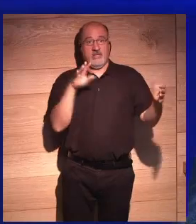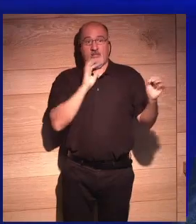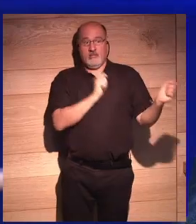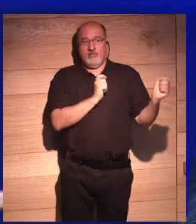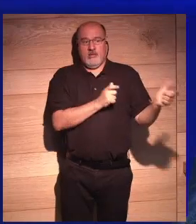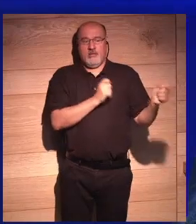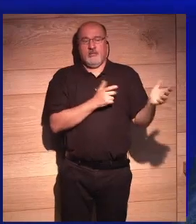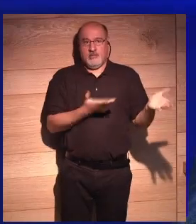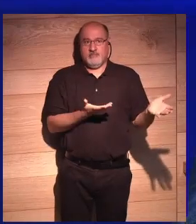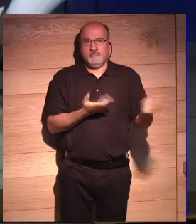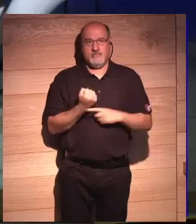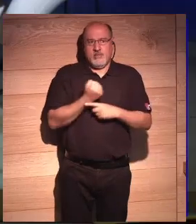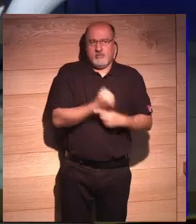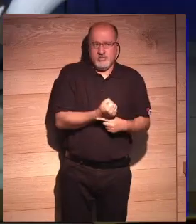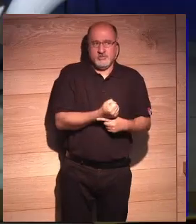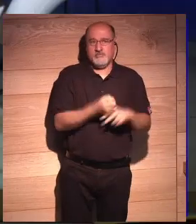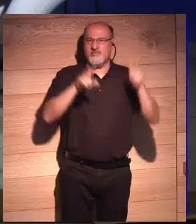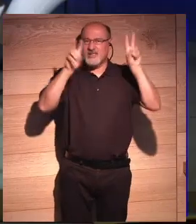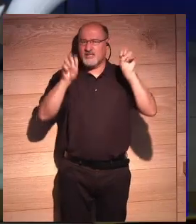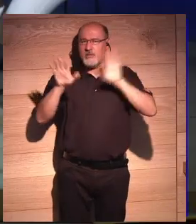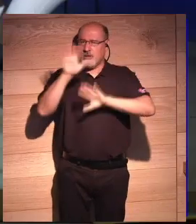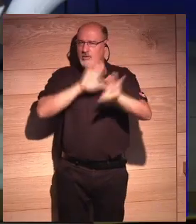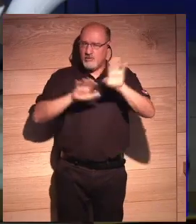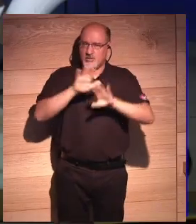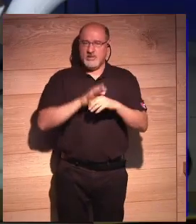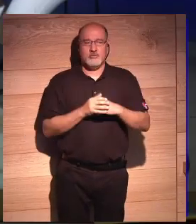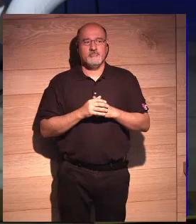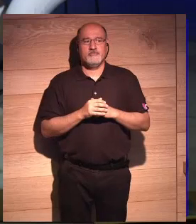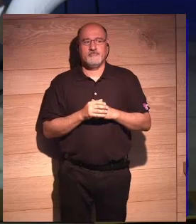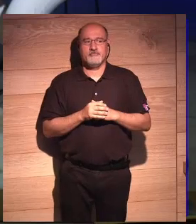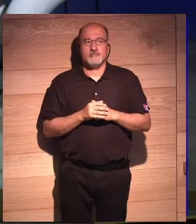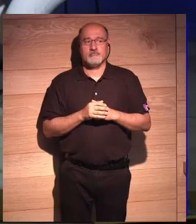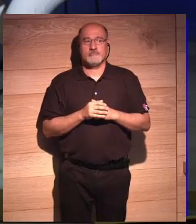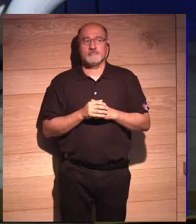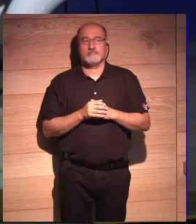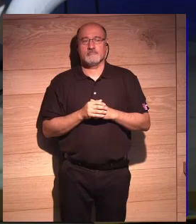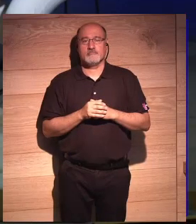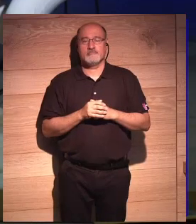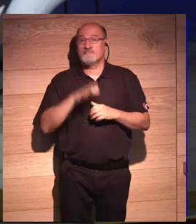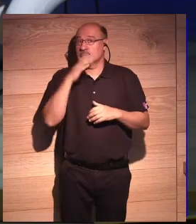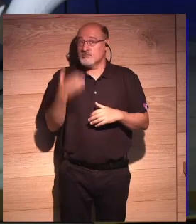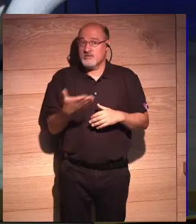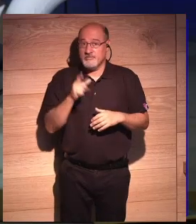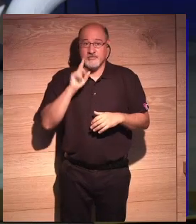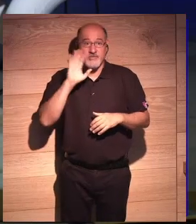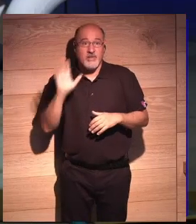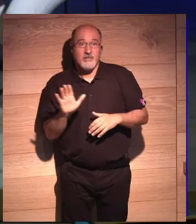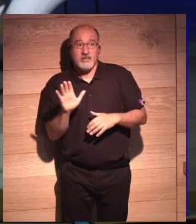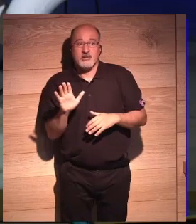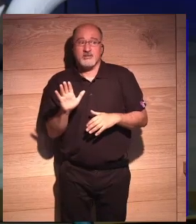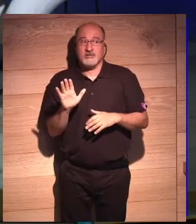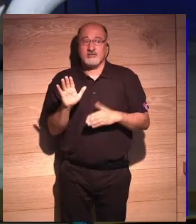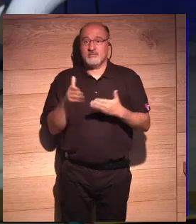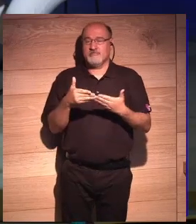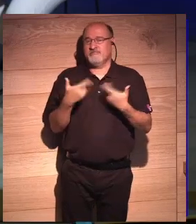females. And it is true that it is a complex topic that we of course have to tackle. And it